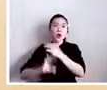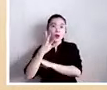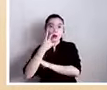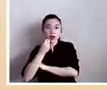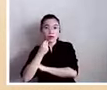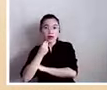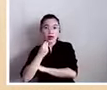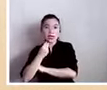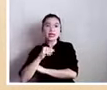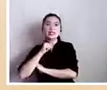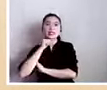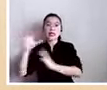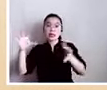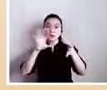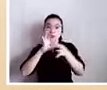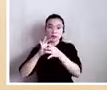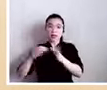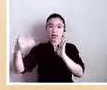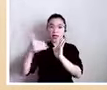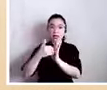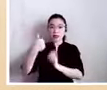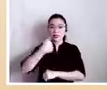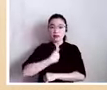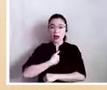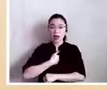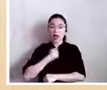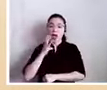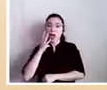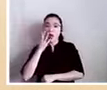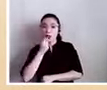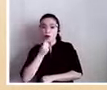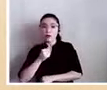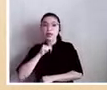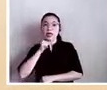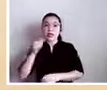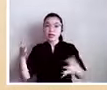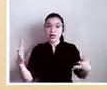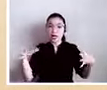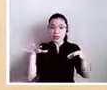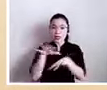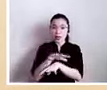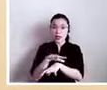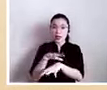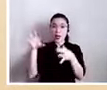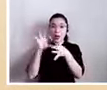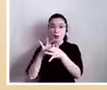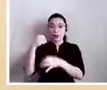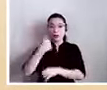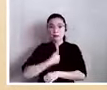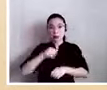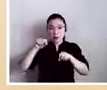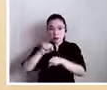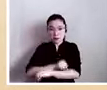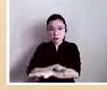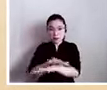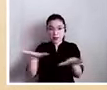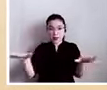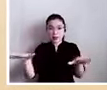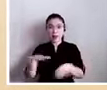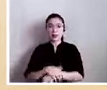is against me, and whoever does not gather with me scatters. When an unclean